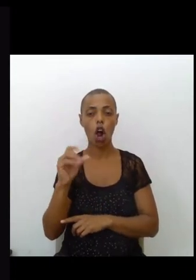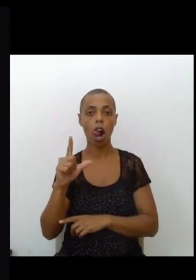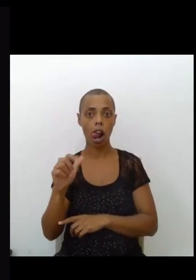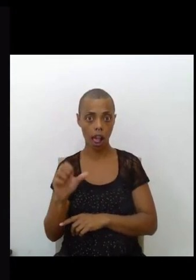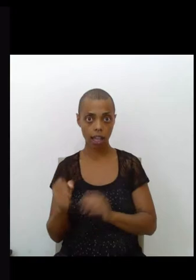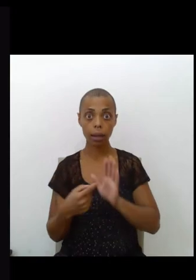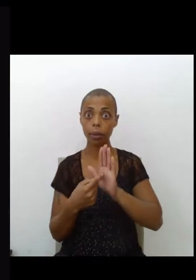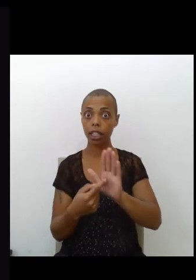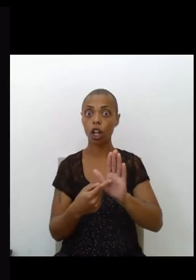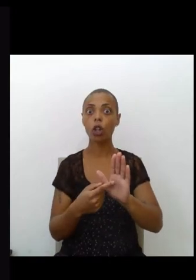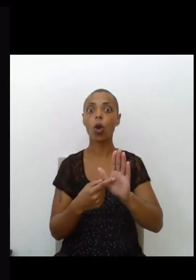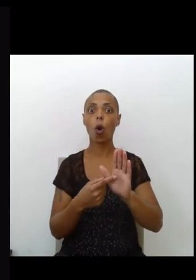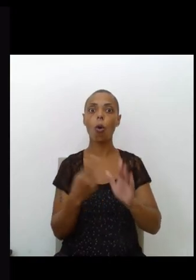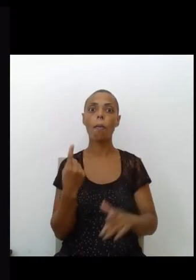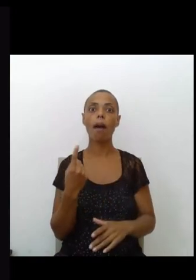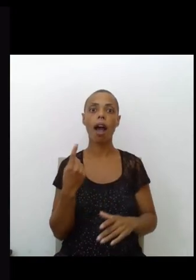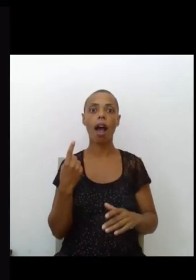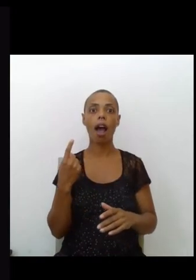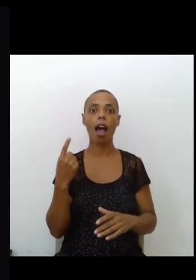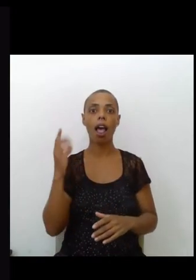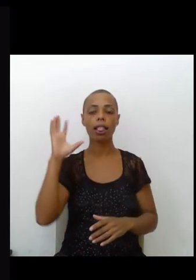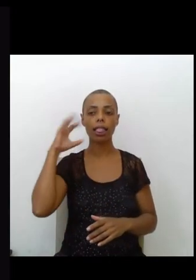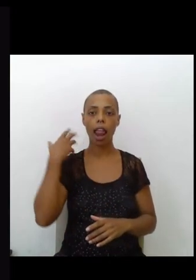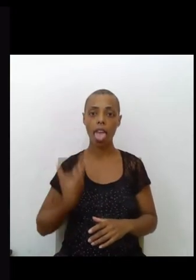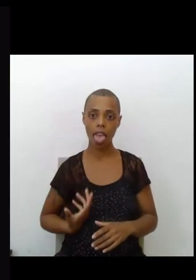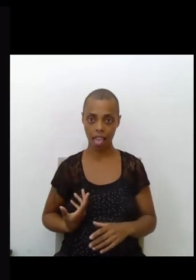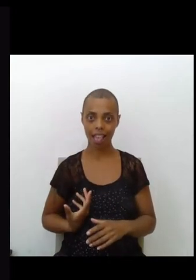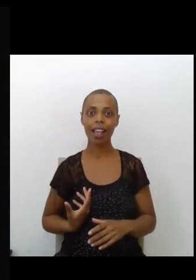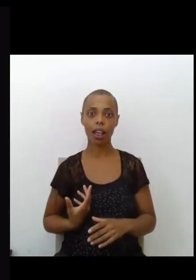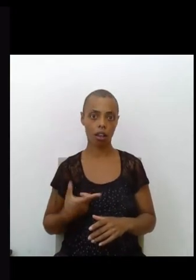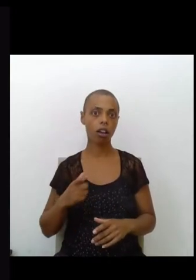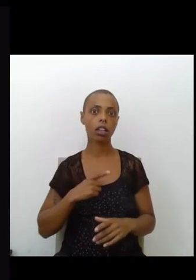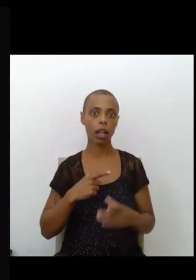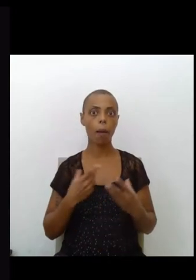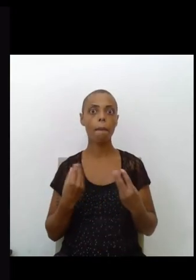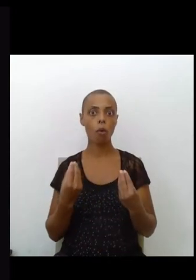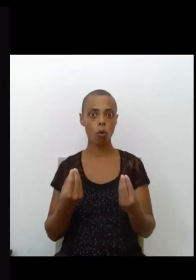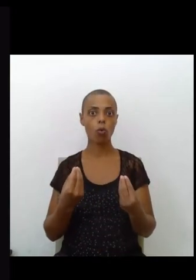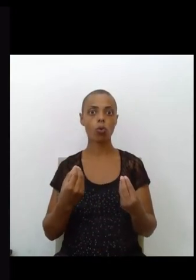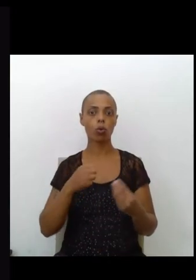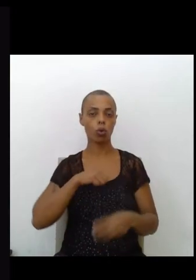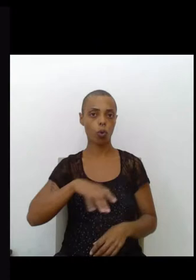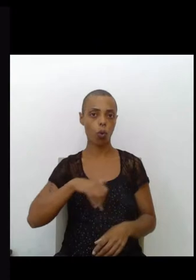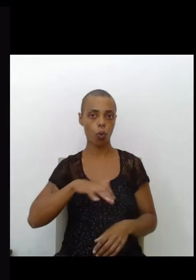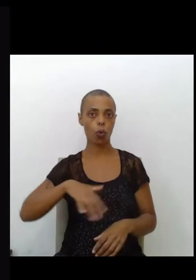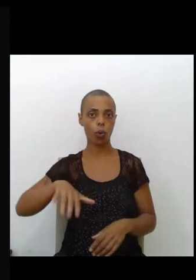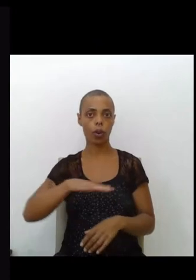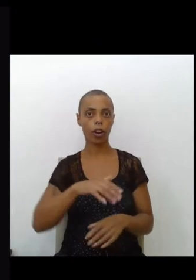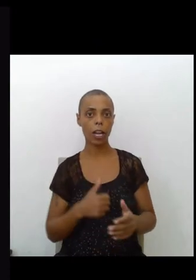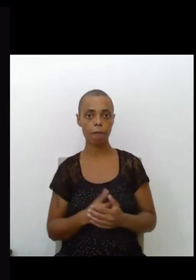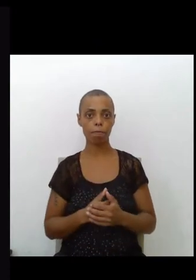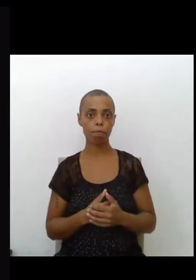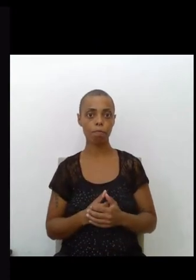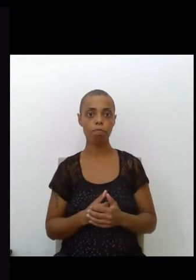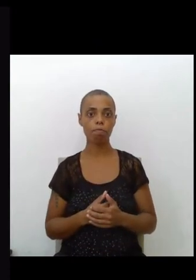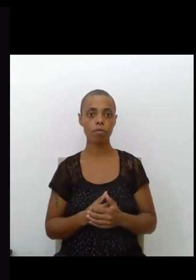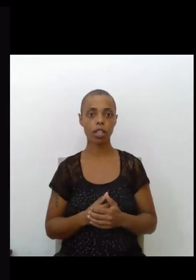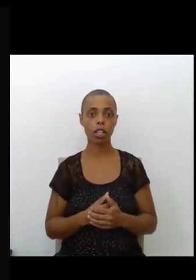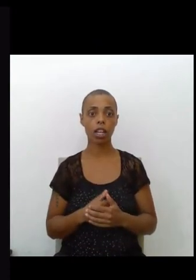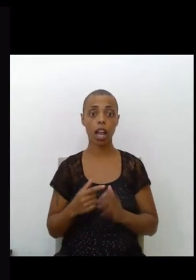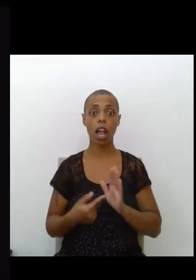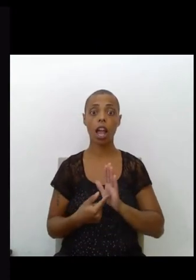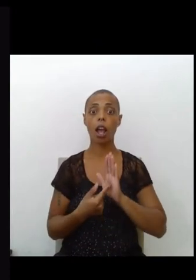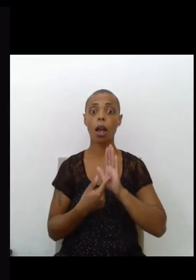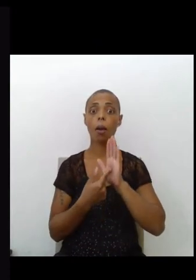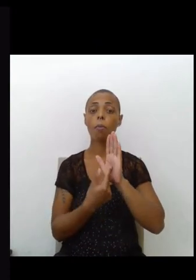staging through drag materiality the artist expanded the fluidity